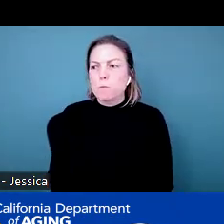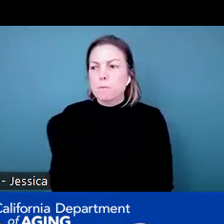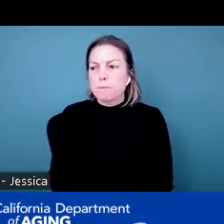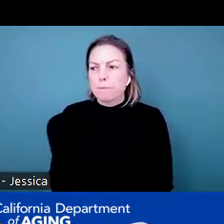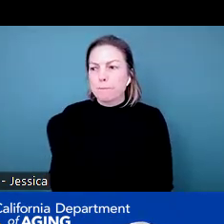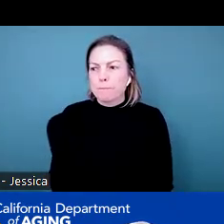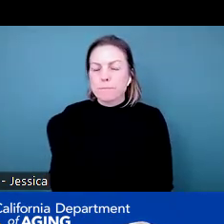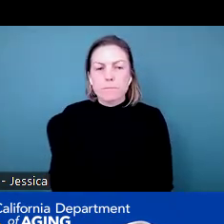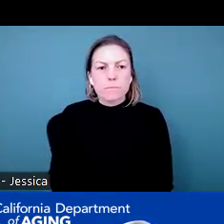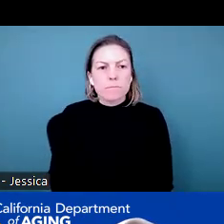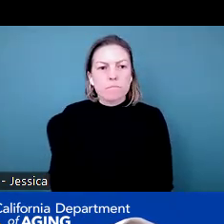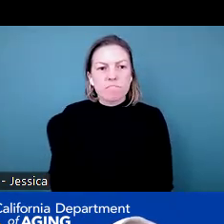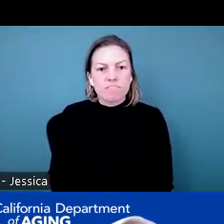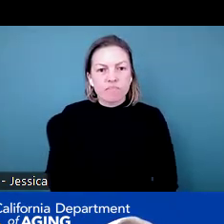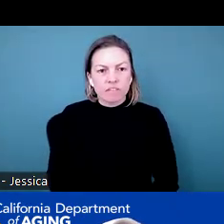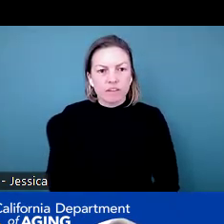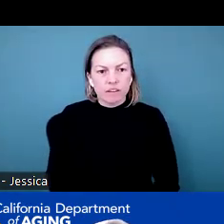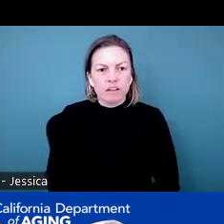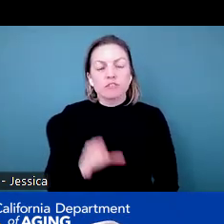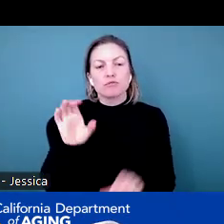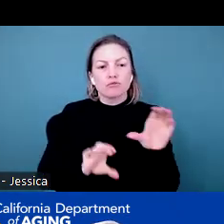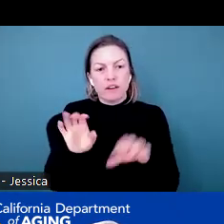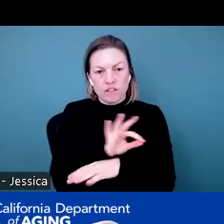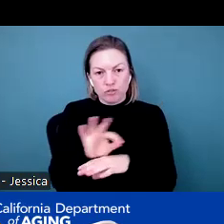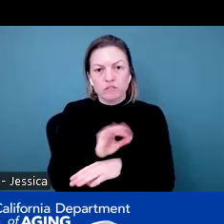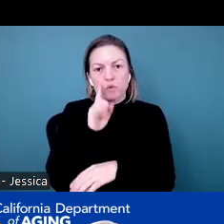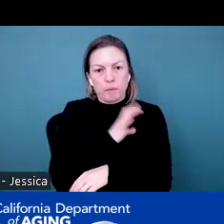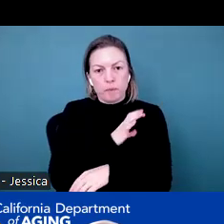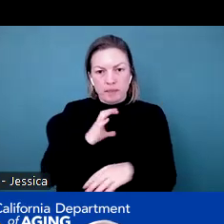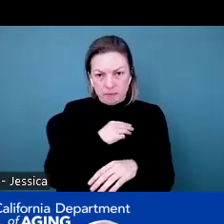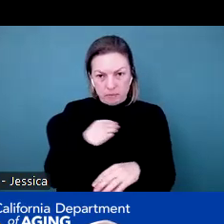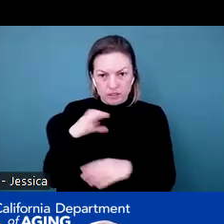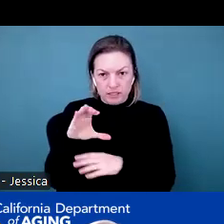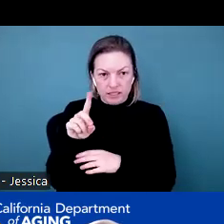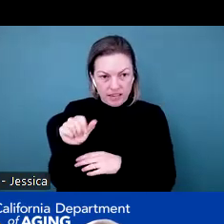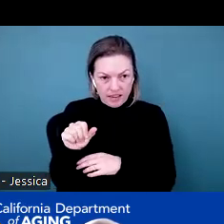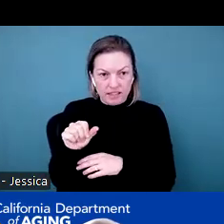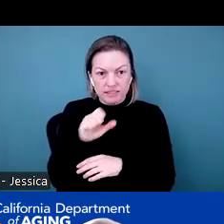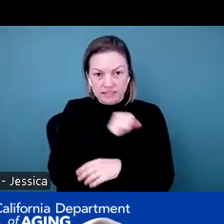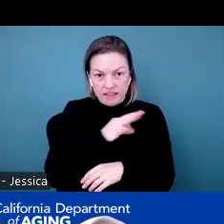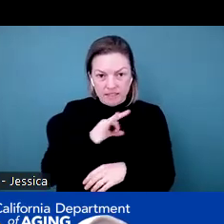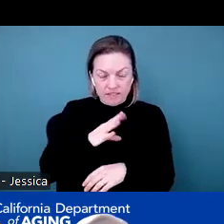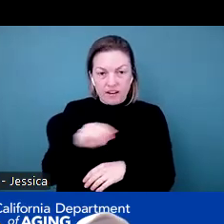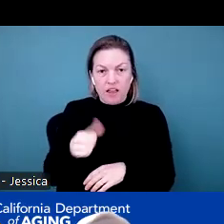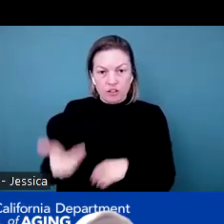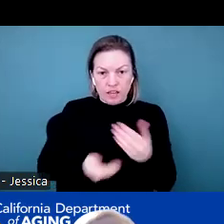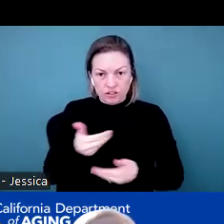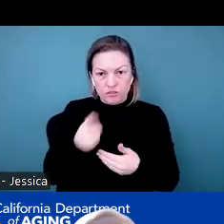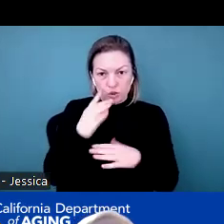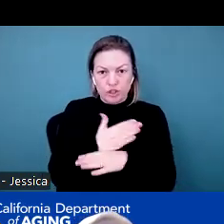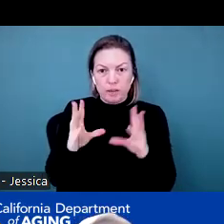The chat function is for the committee members and CDA staff and other guests to share out